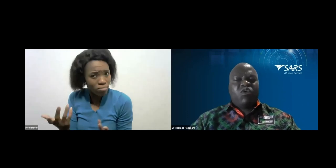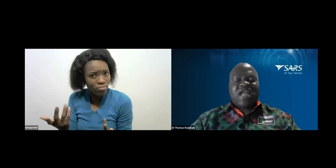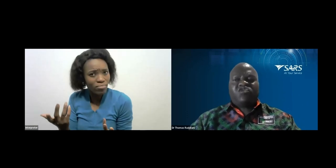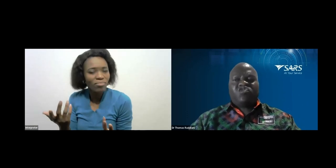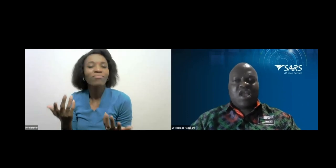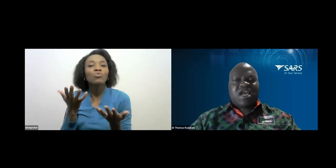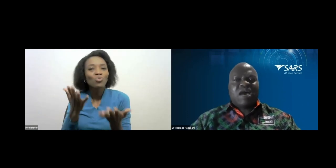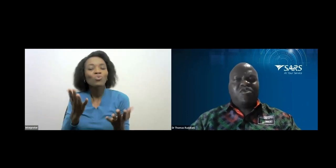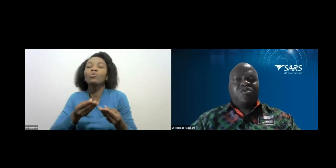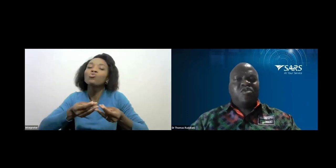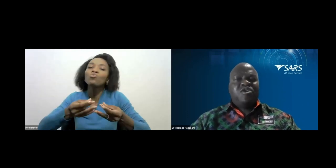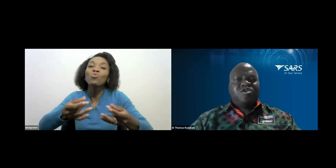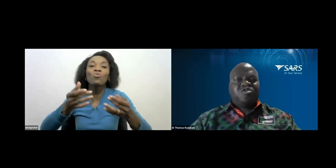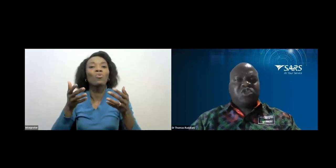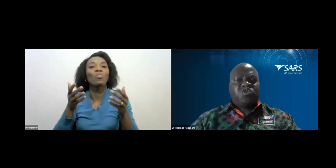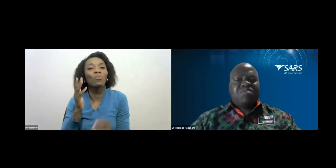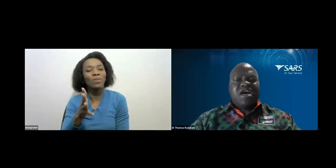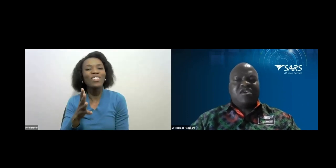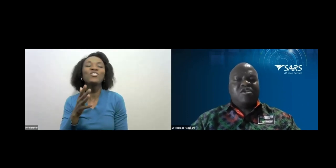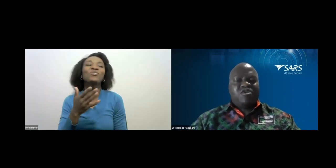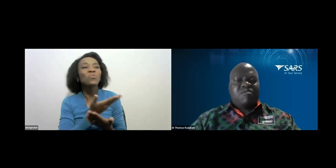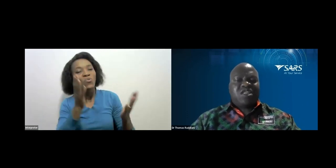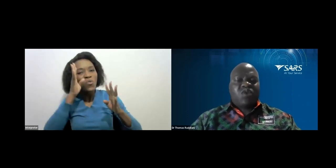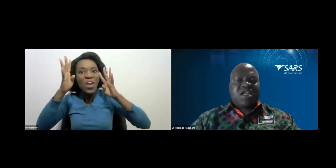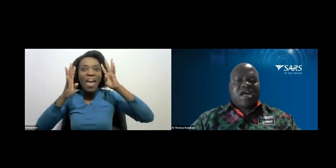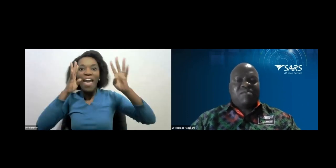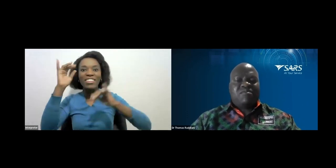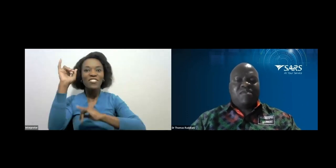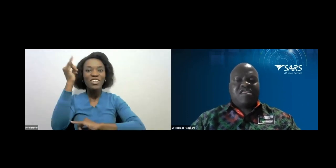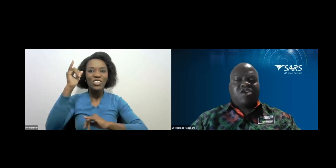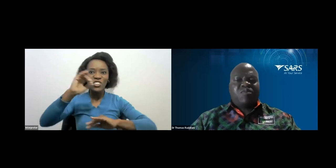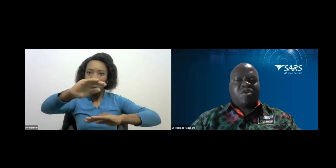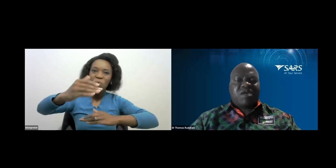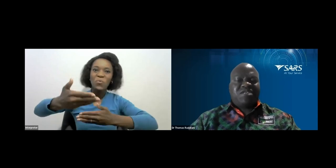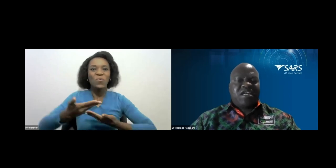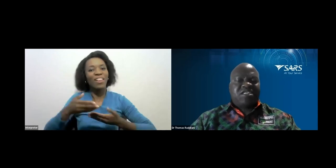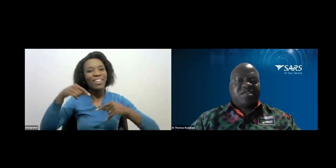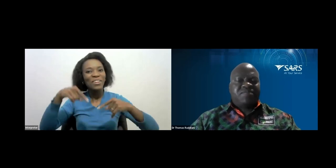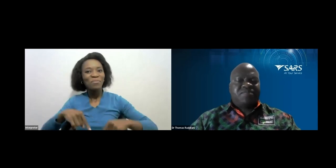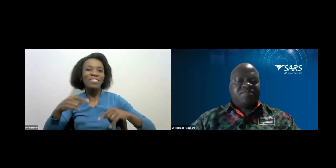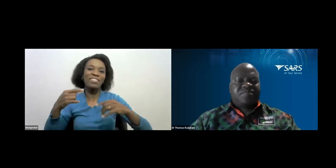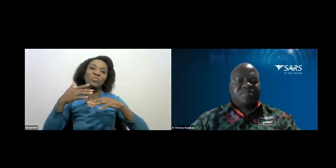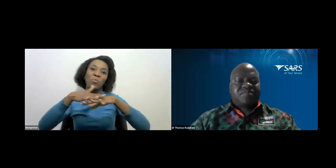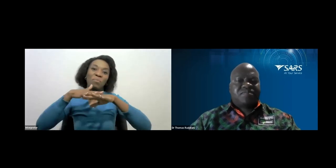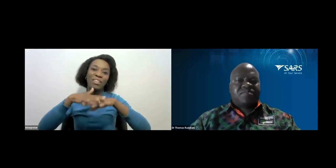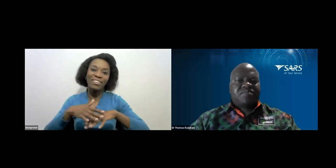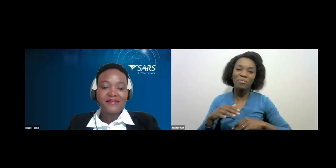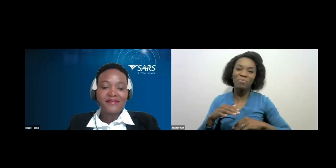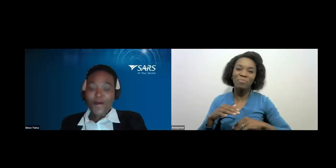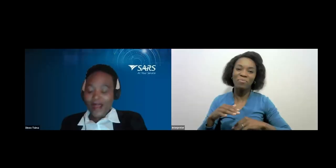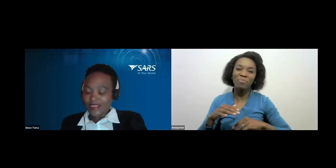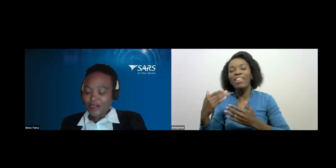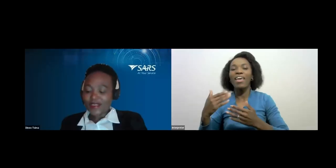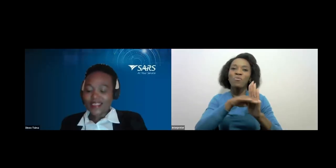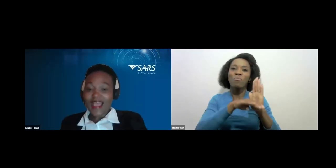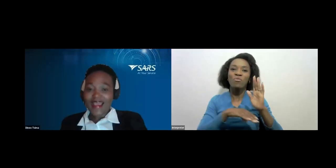I would like to welcome you to this webinar. You are mostly welcome. Thank you, program director. Thank you